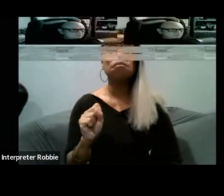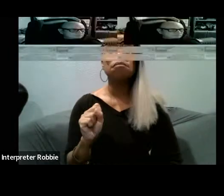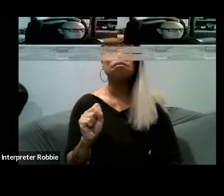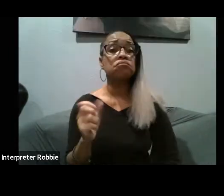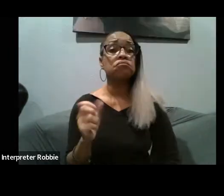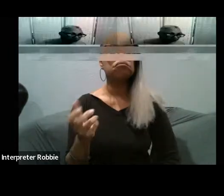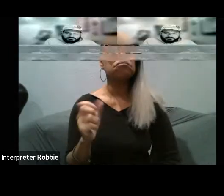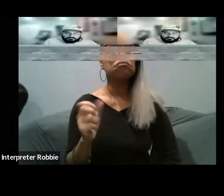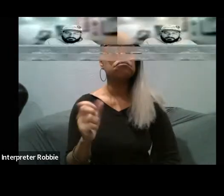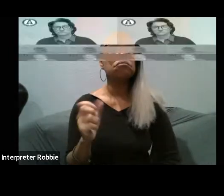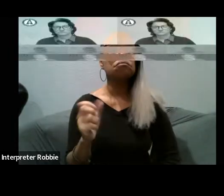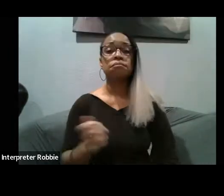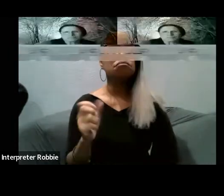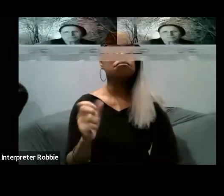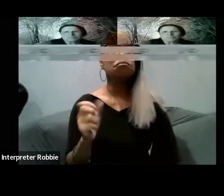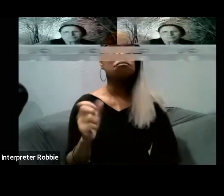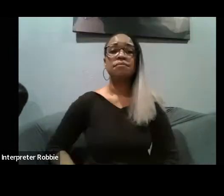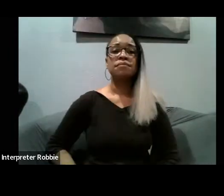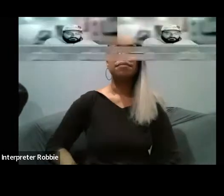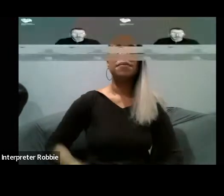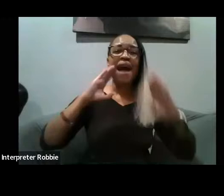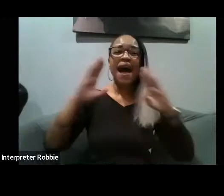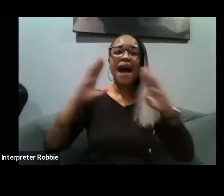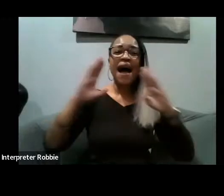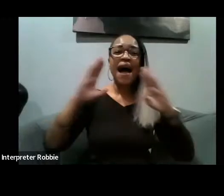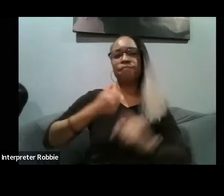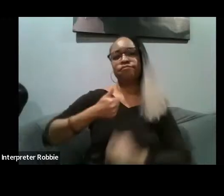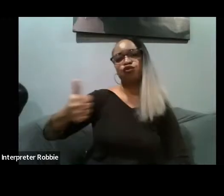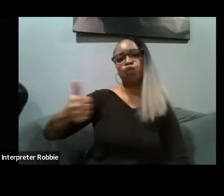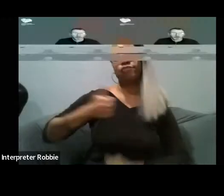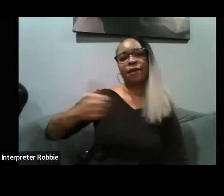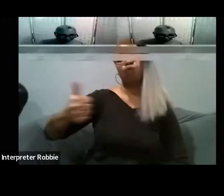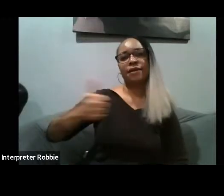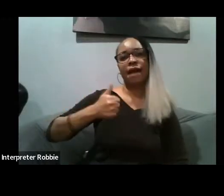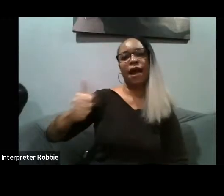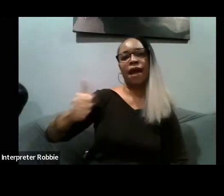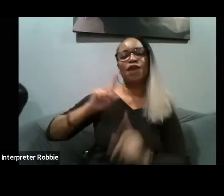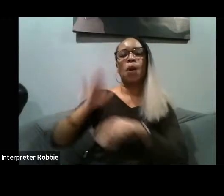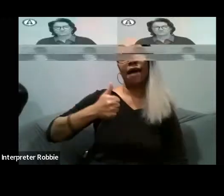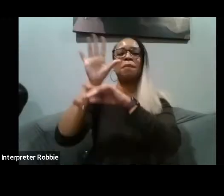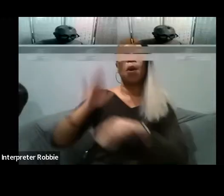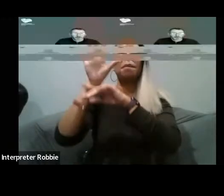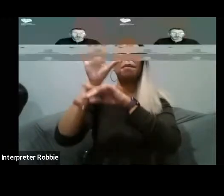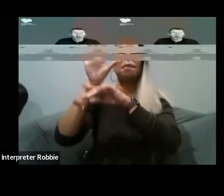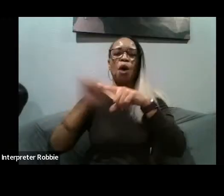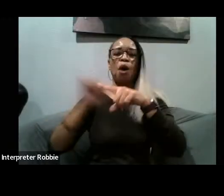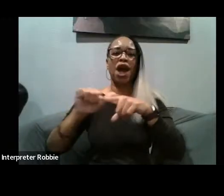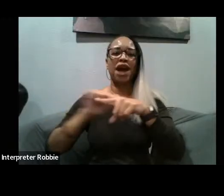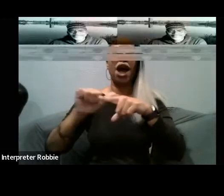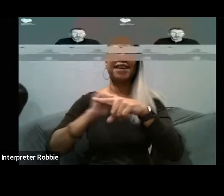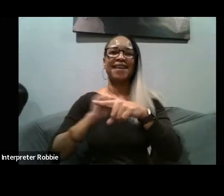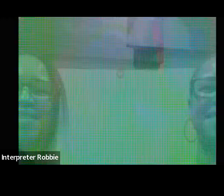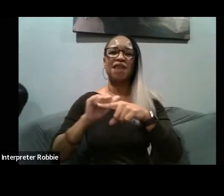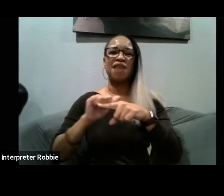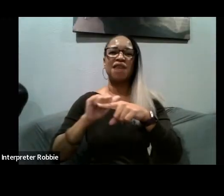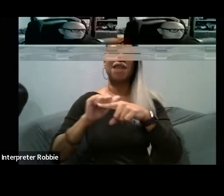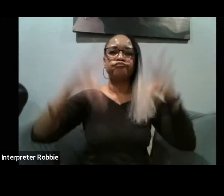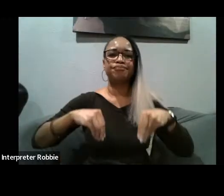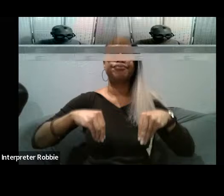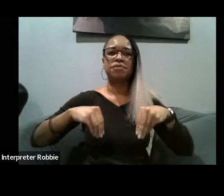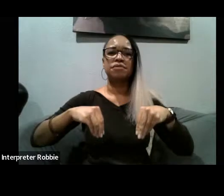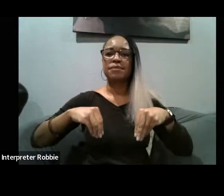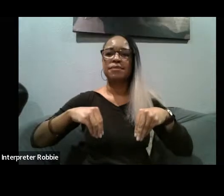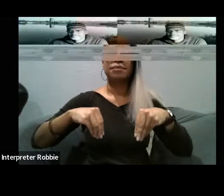Hi, it's Dr. Carey. Sorry, I'm in transit taking my son to basketball practice, so I'm off video. I